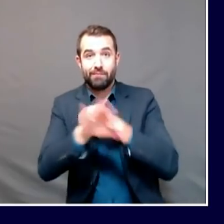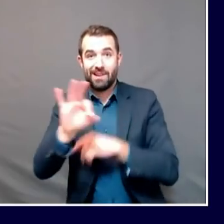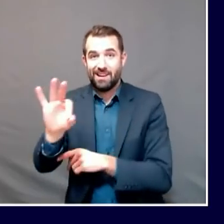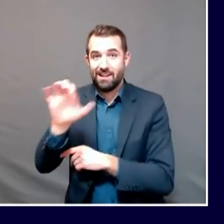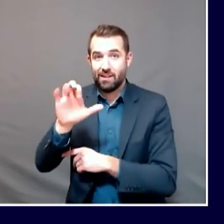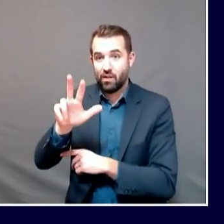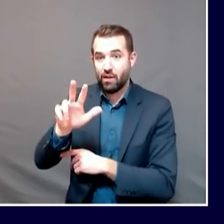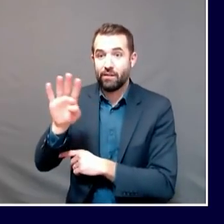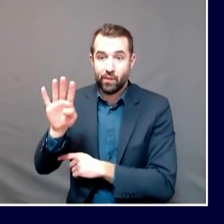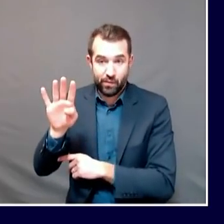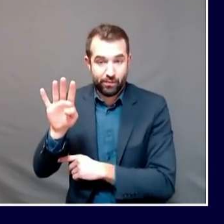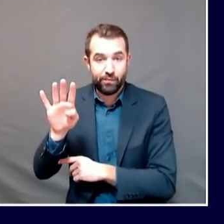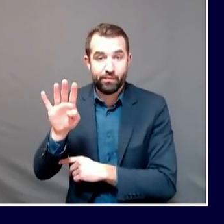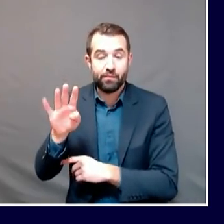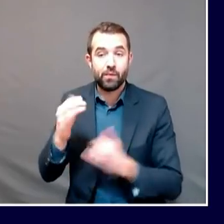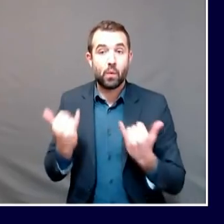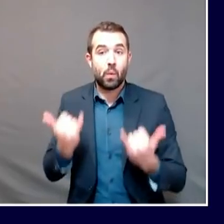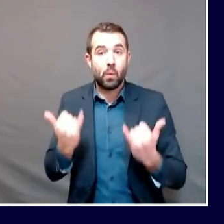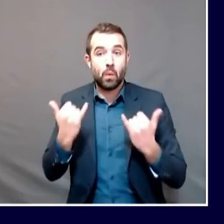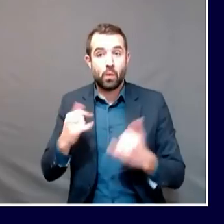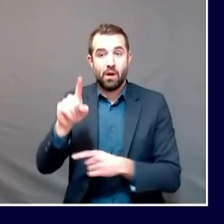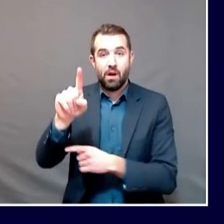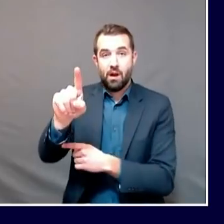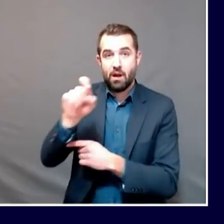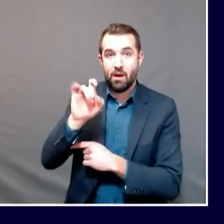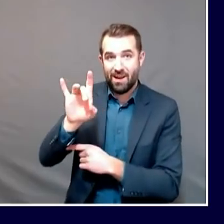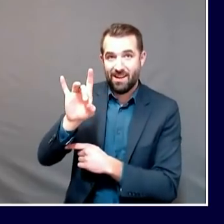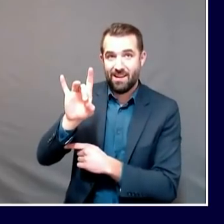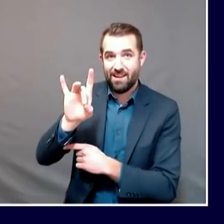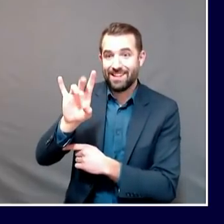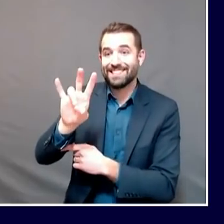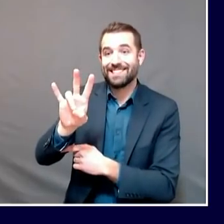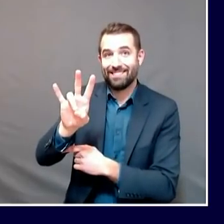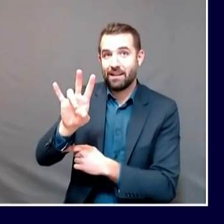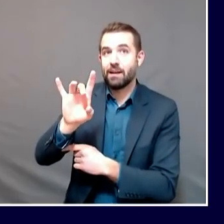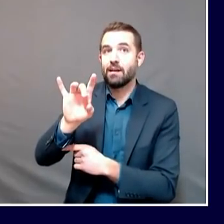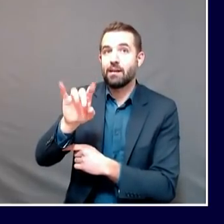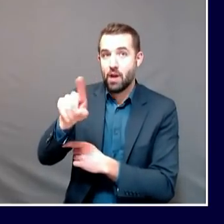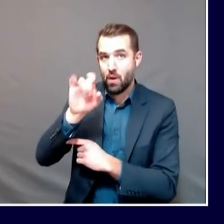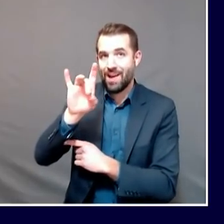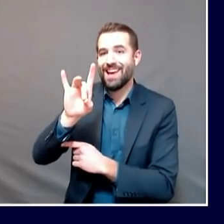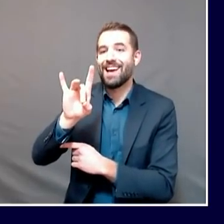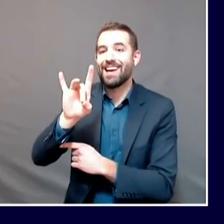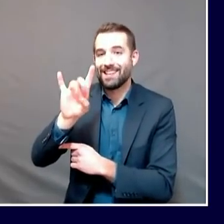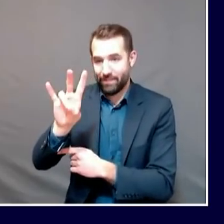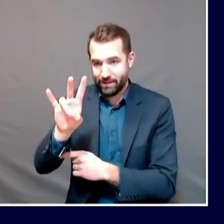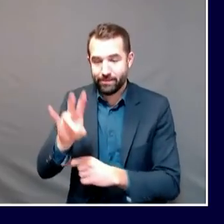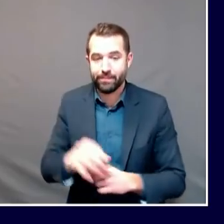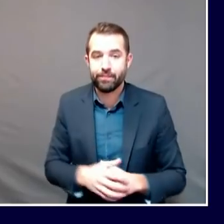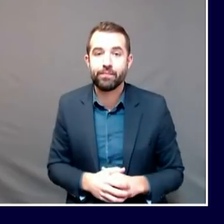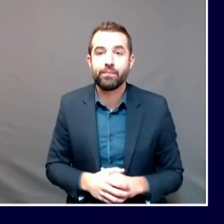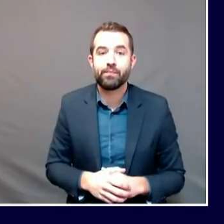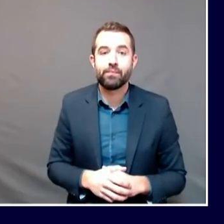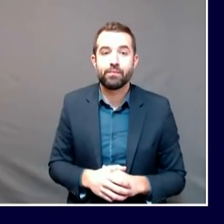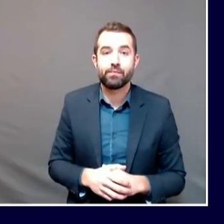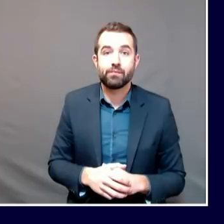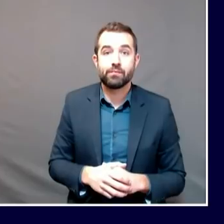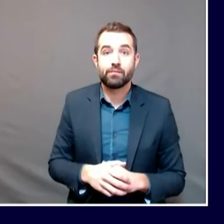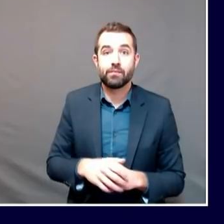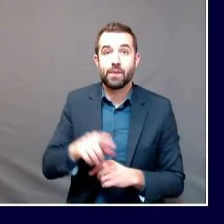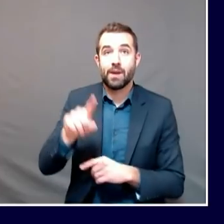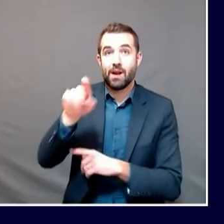and right now in Maine, 187 people are currently in the hospital. Of those